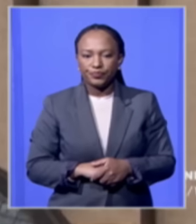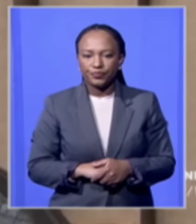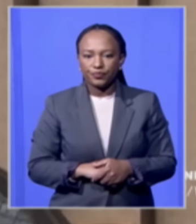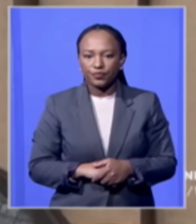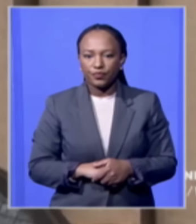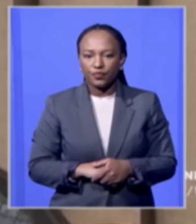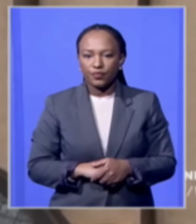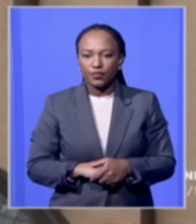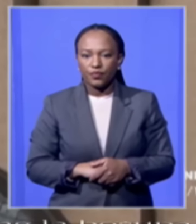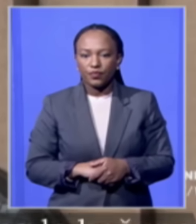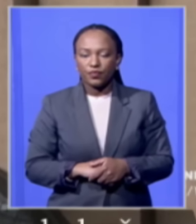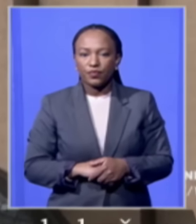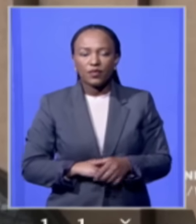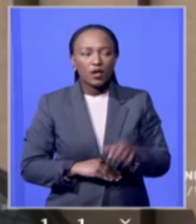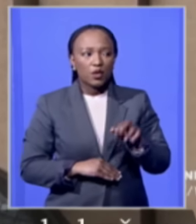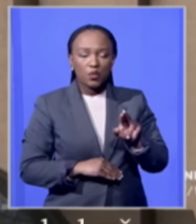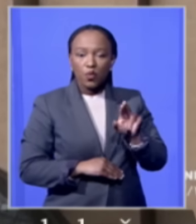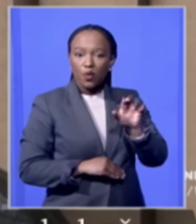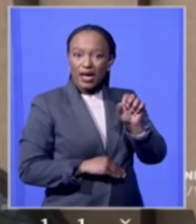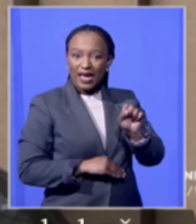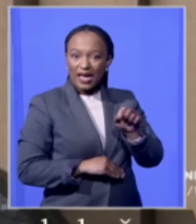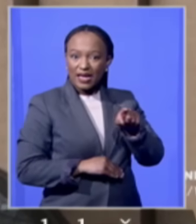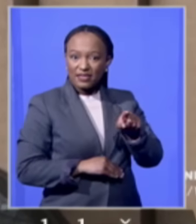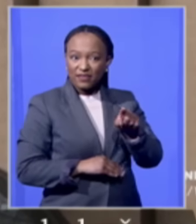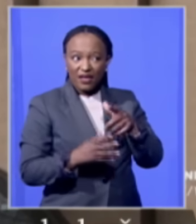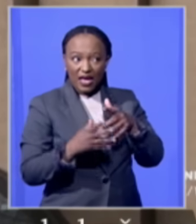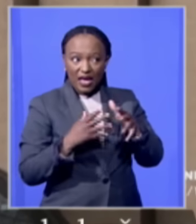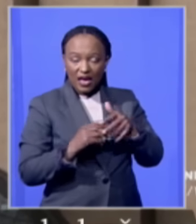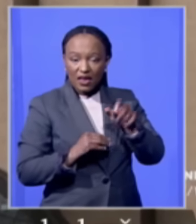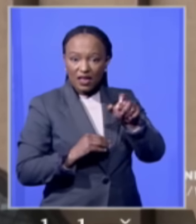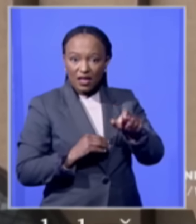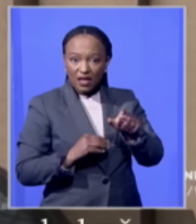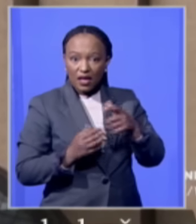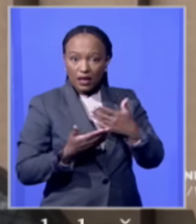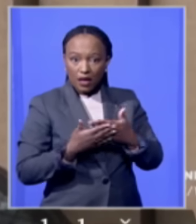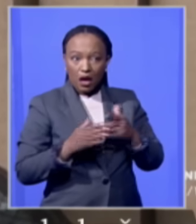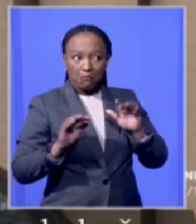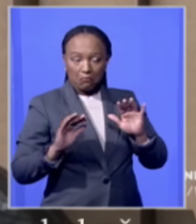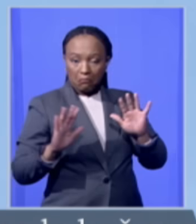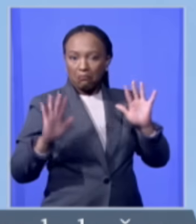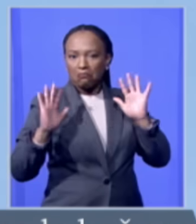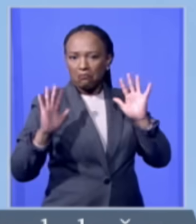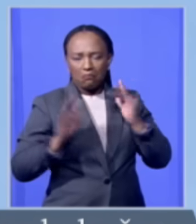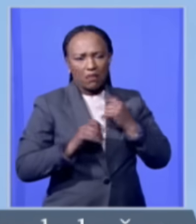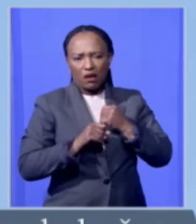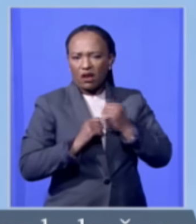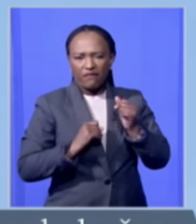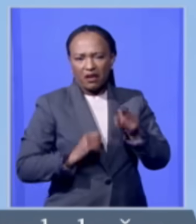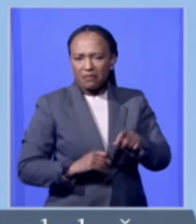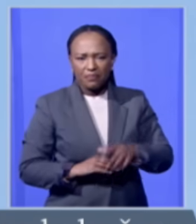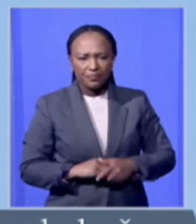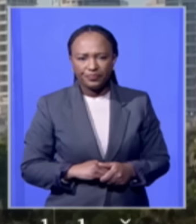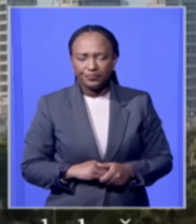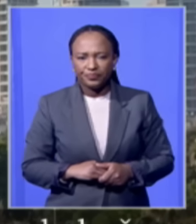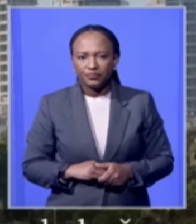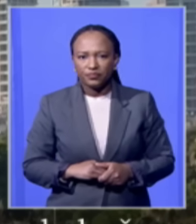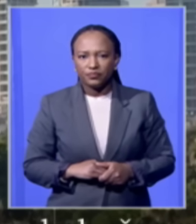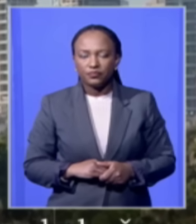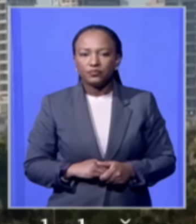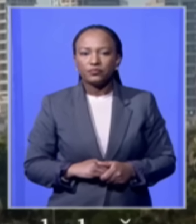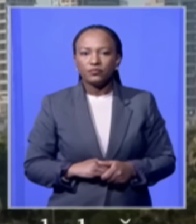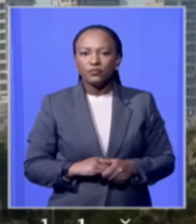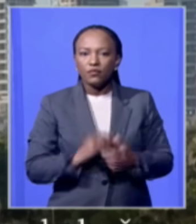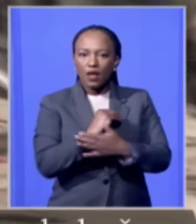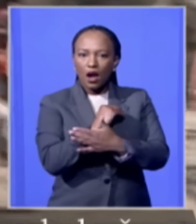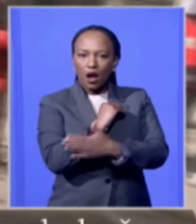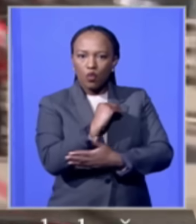The Iranian nation will not surrender to anyone in the face of imposition. Naga ya Iran